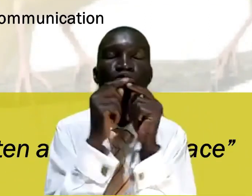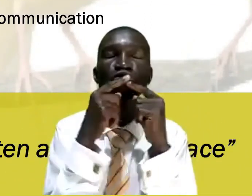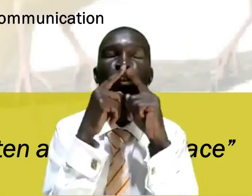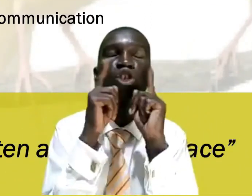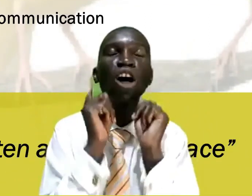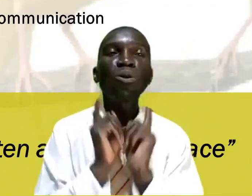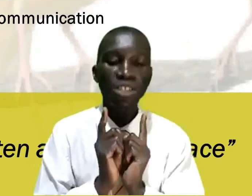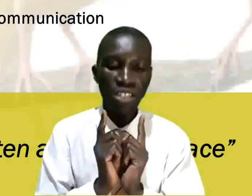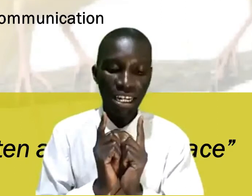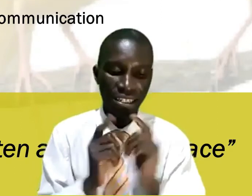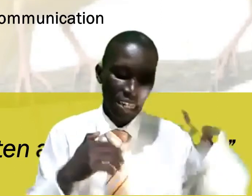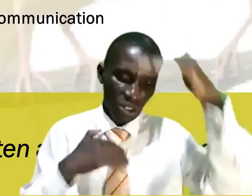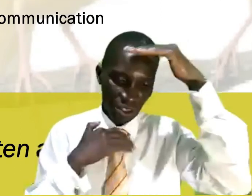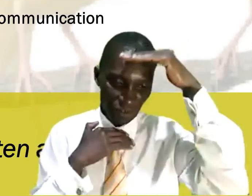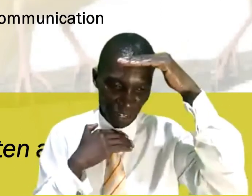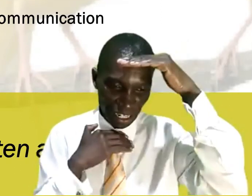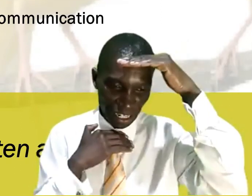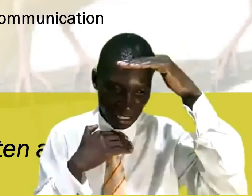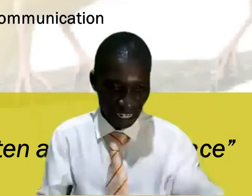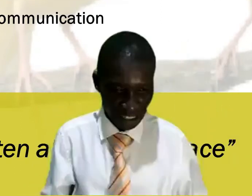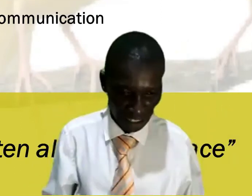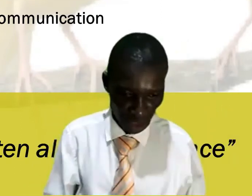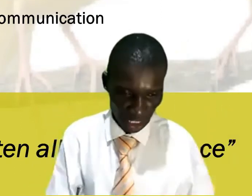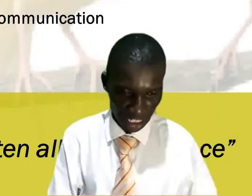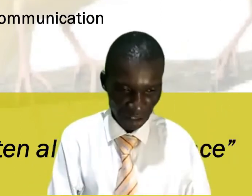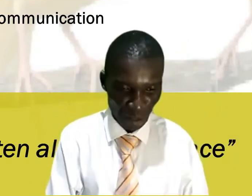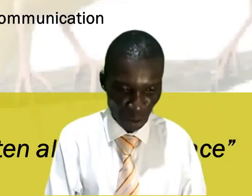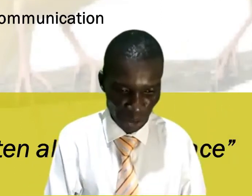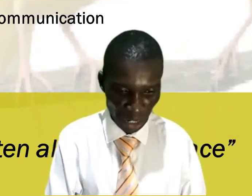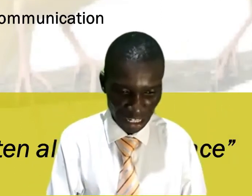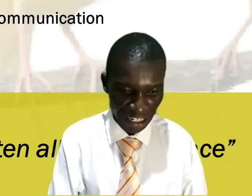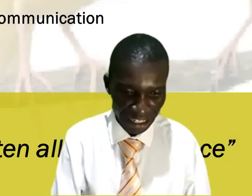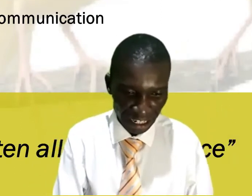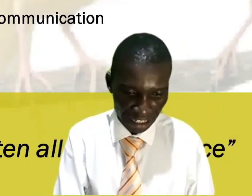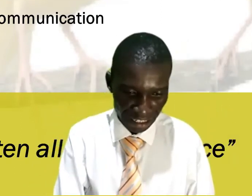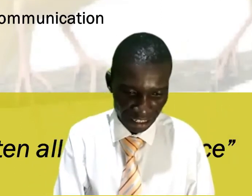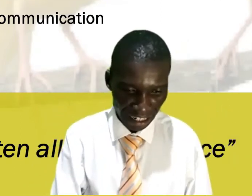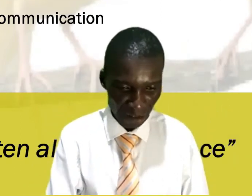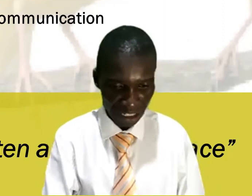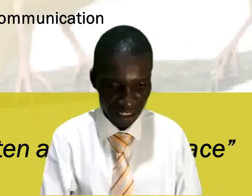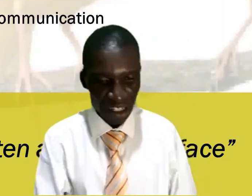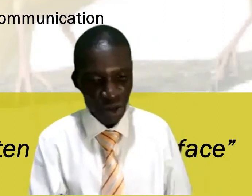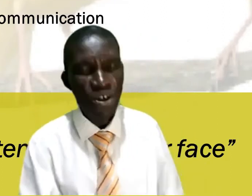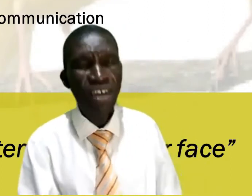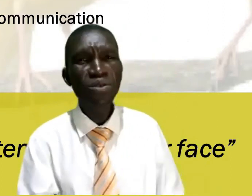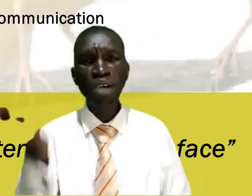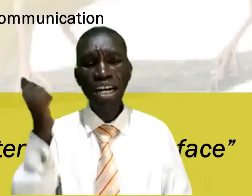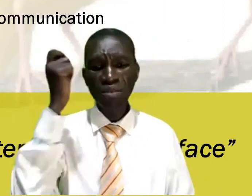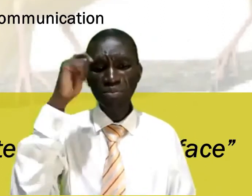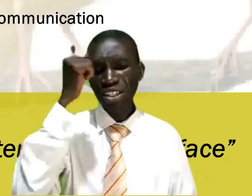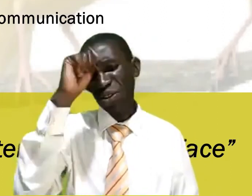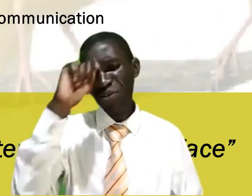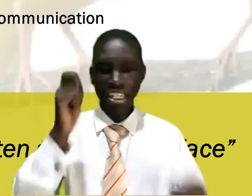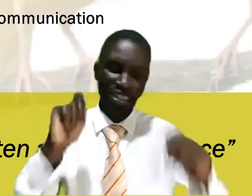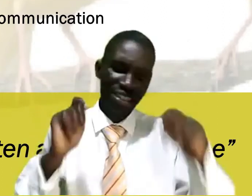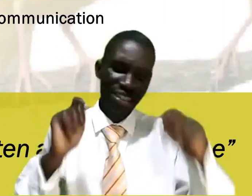way, then it's now sad. So the face does the talking when you are in sign language. So we have to panel